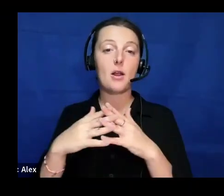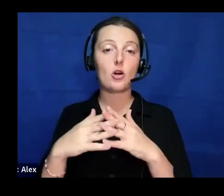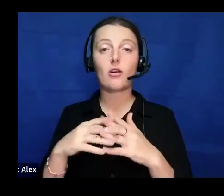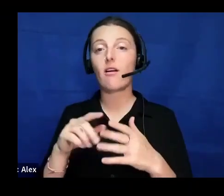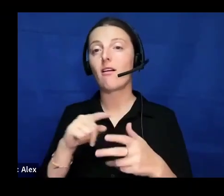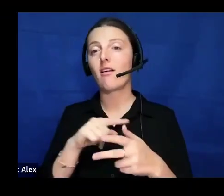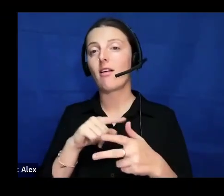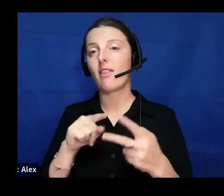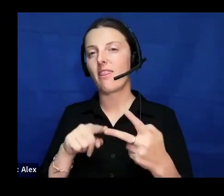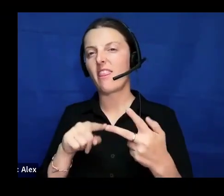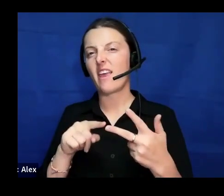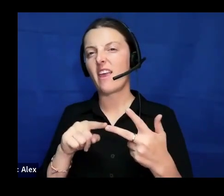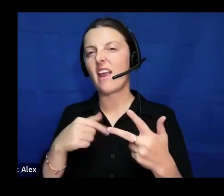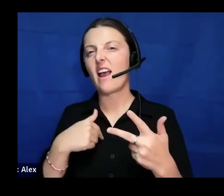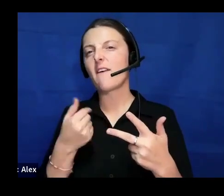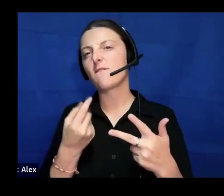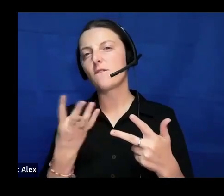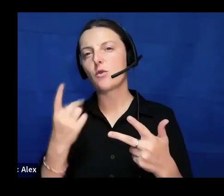the state.